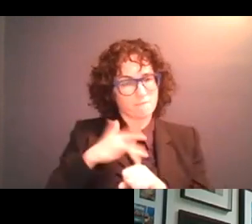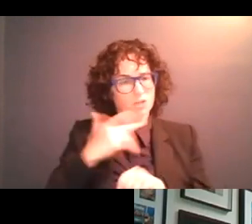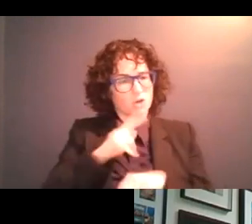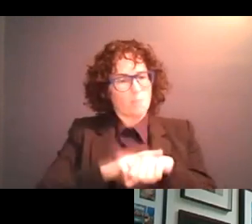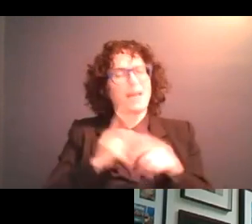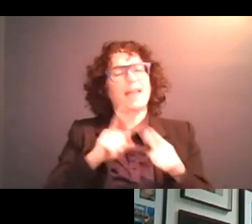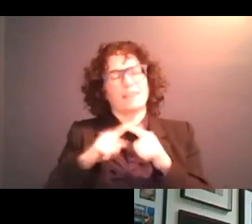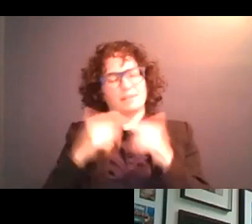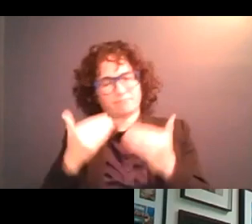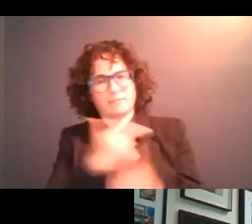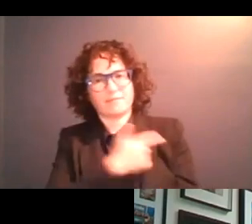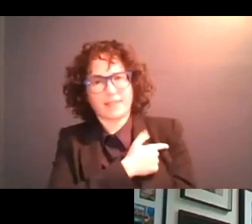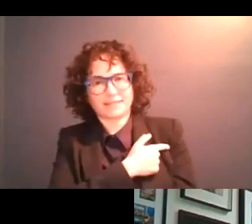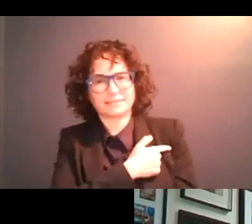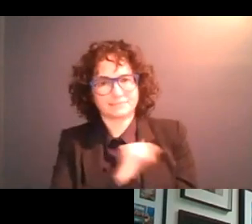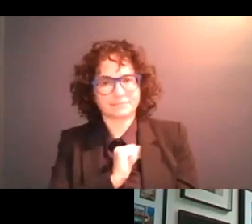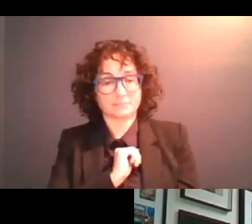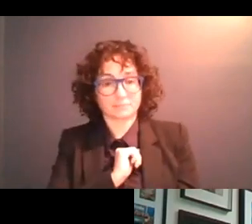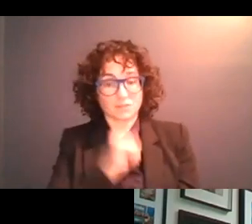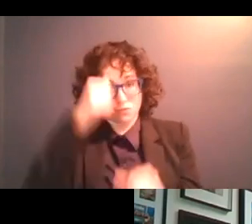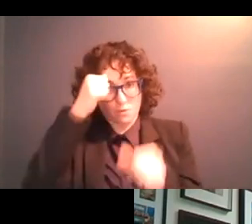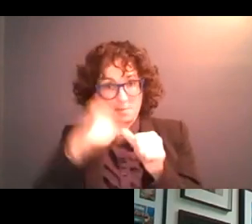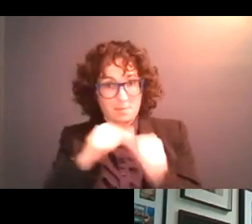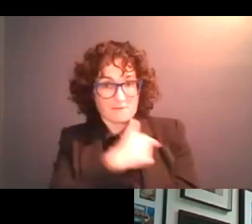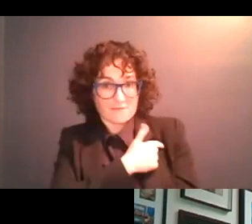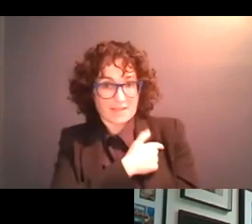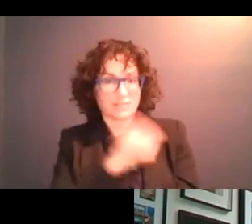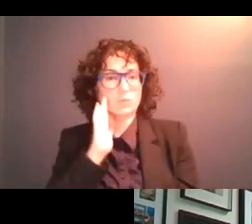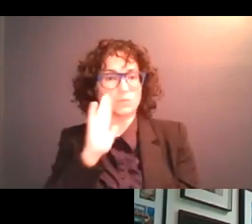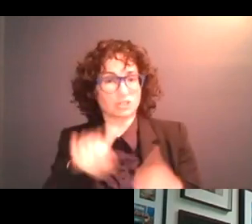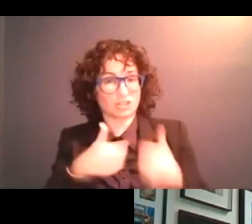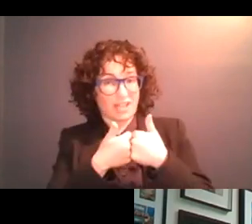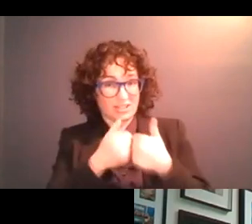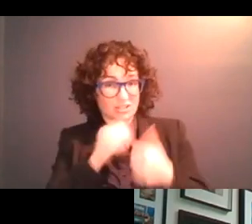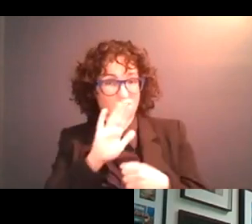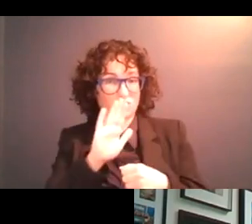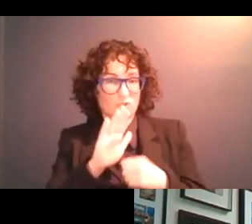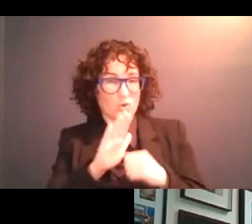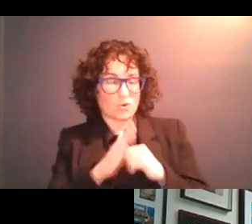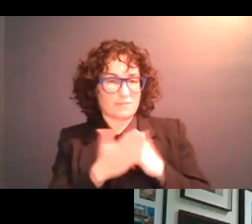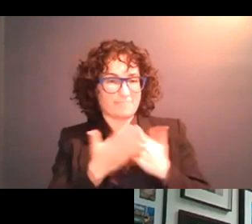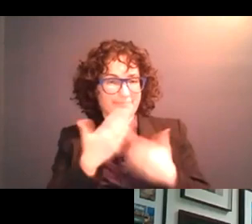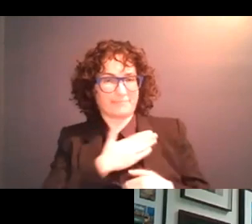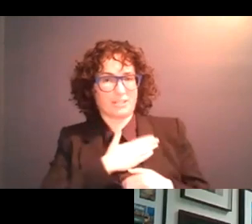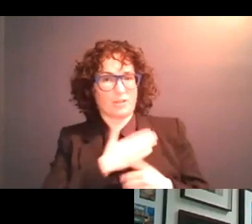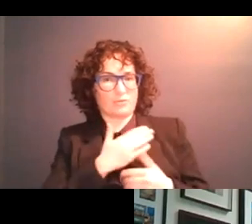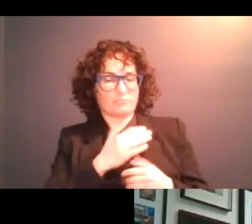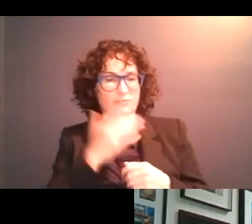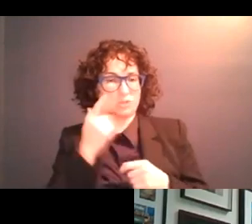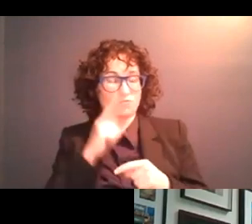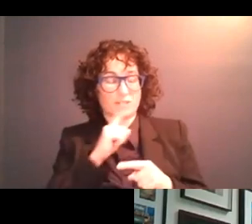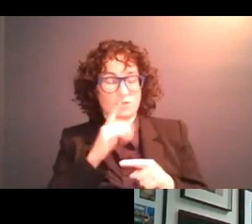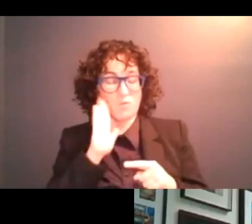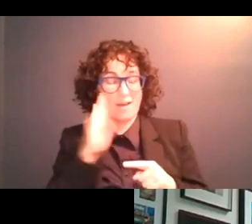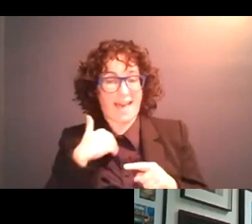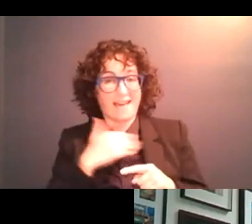you get the vaccine. Remember, getting the vaccine will challenge a little bit your reserves because you're mounting an immune response